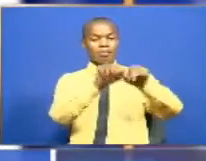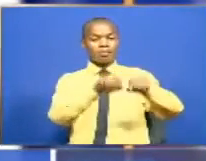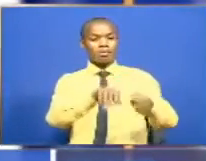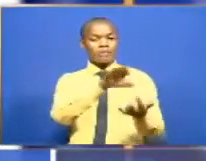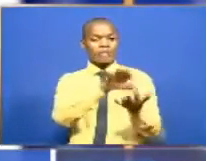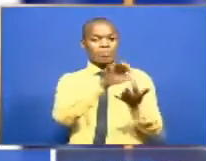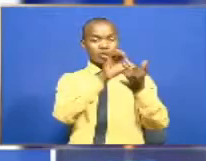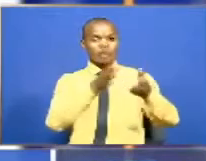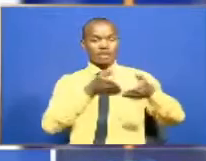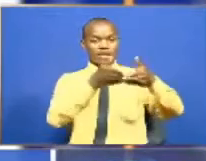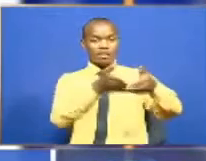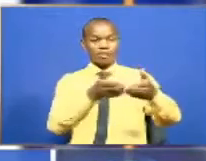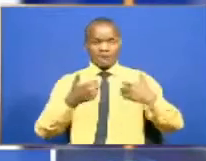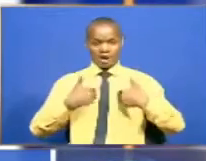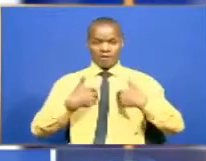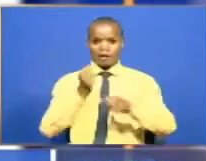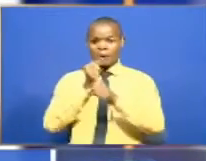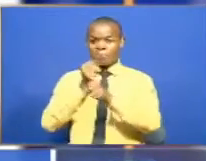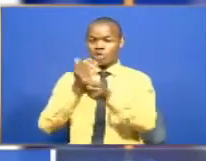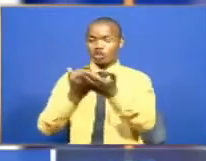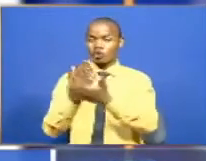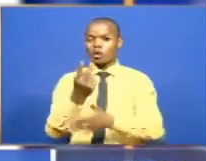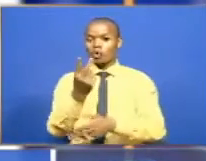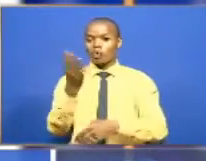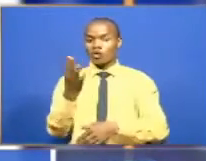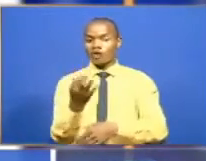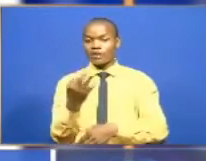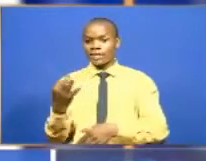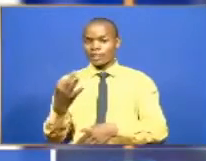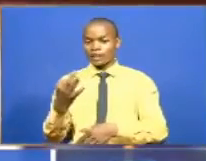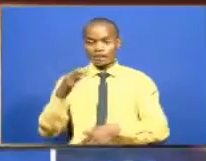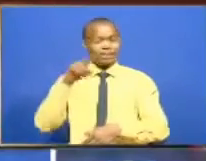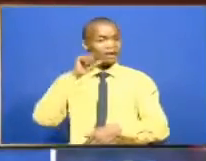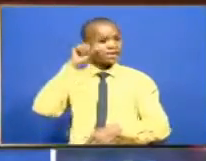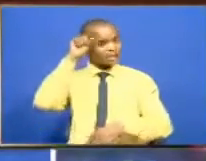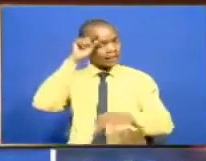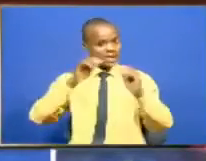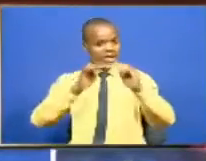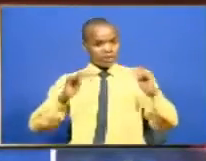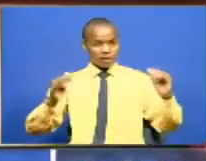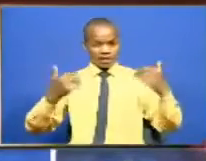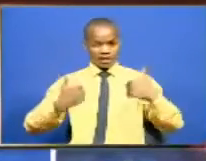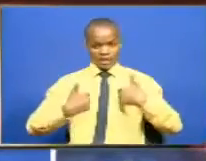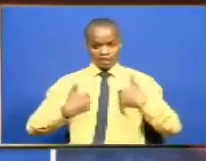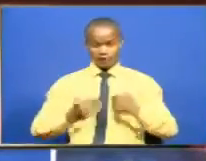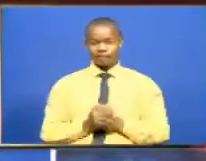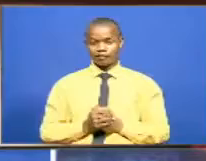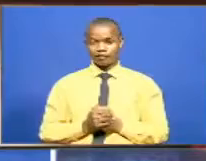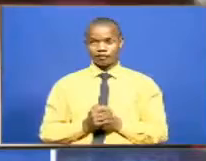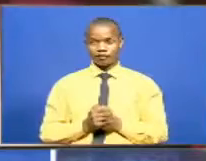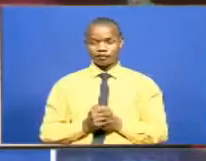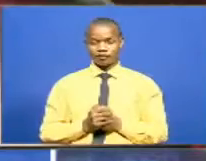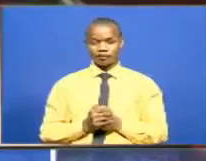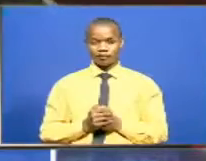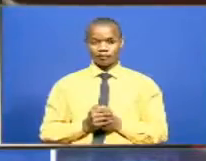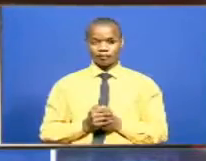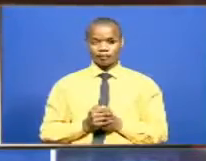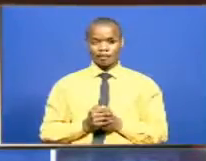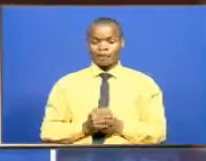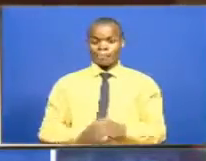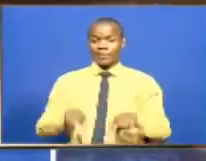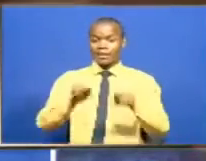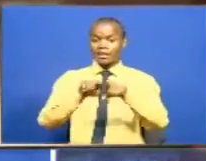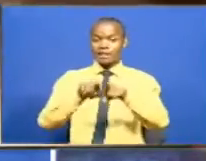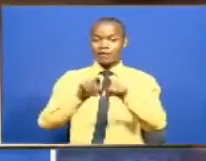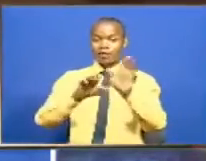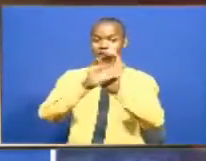created to ensure the two-thirds gender principle is actualized. However, in filling the special top-up seats, it is provided